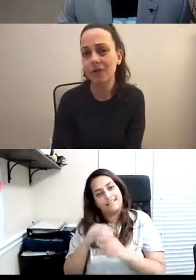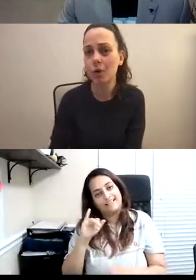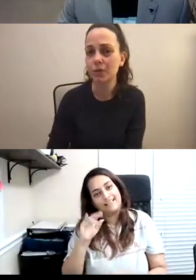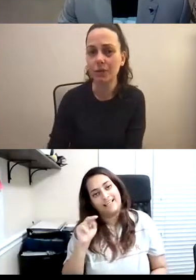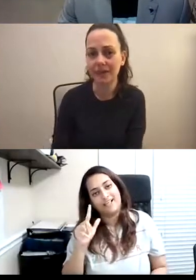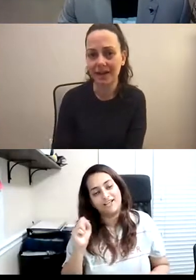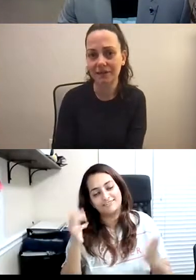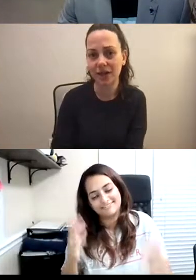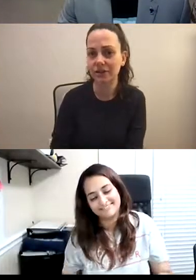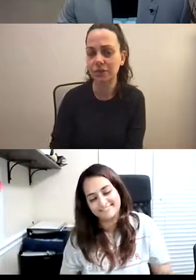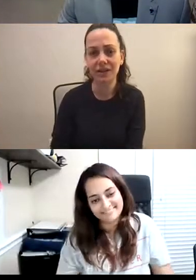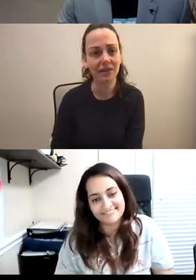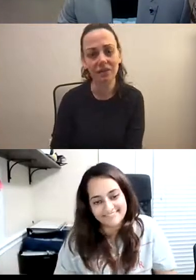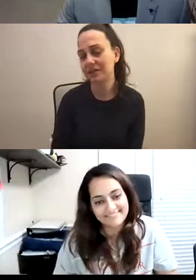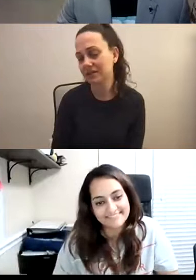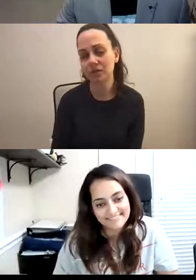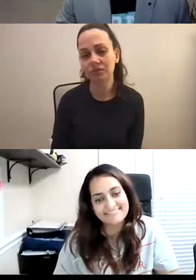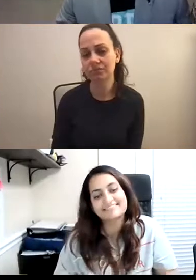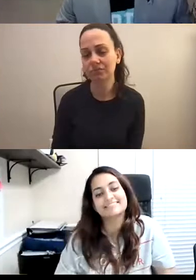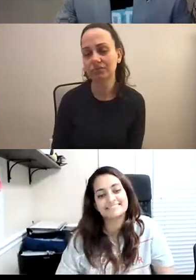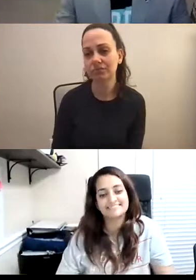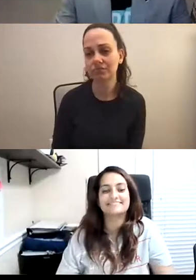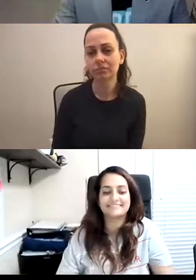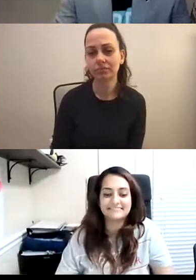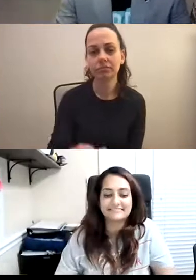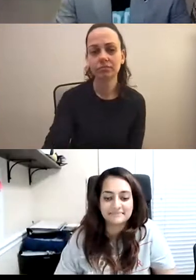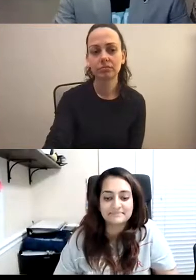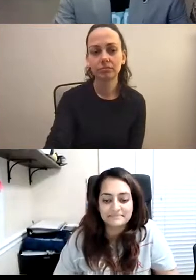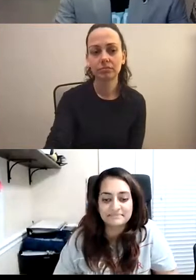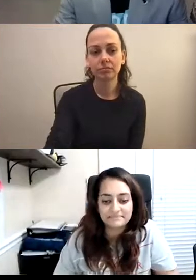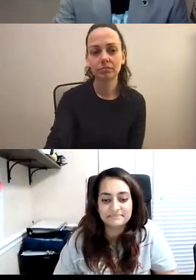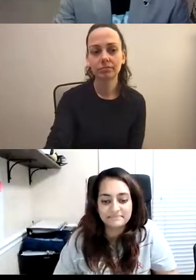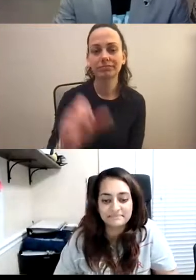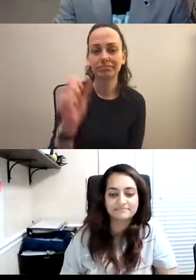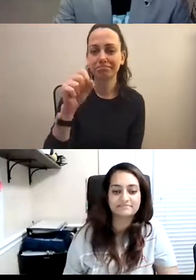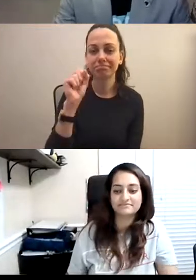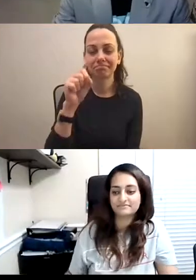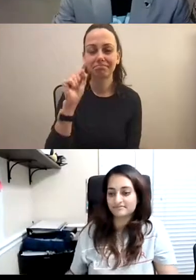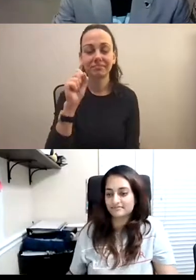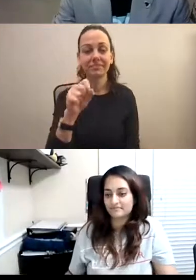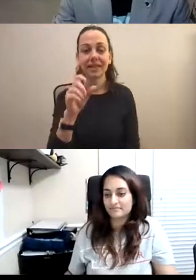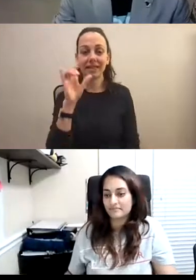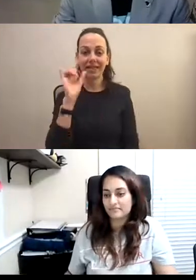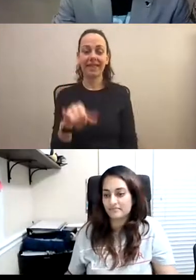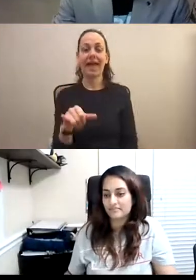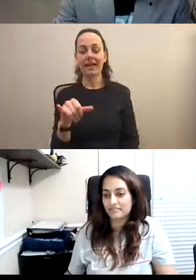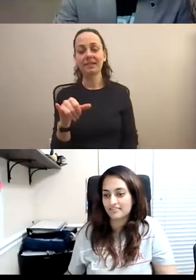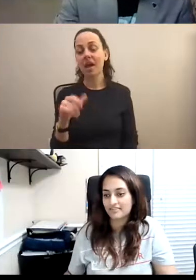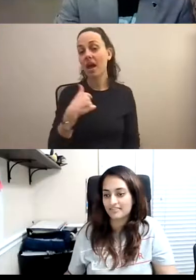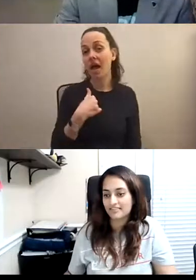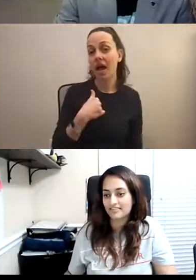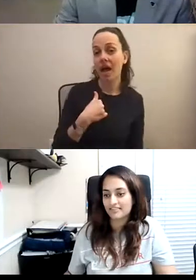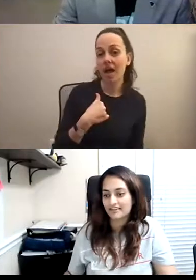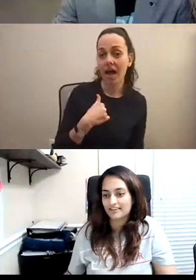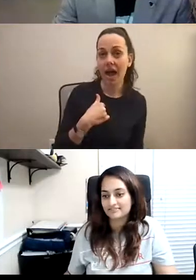But of course, we're always going to have challenges with the in-laws. So yeah, that's I wasn't even